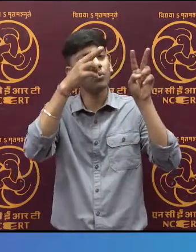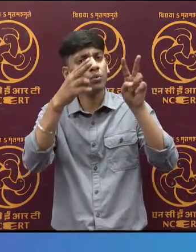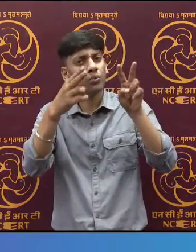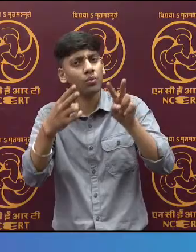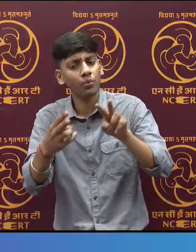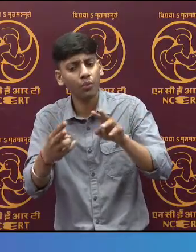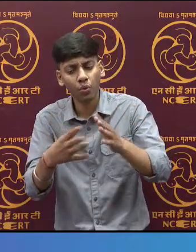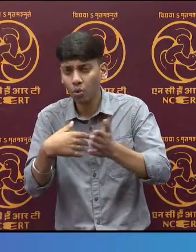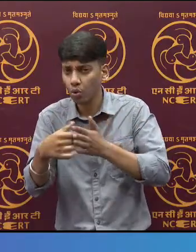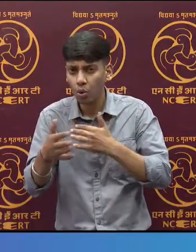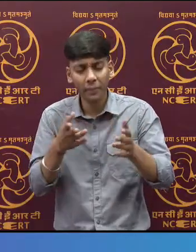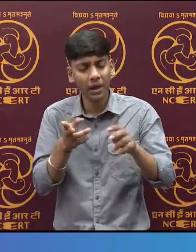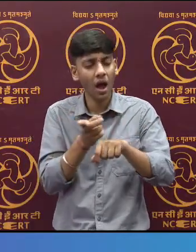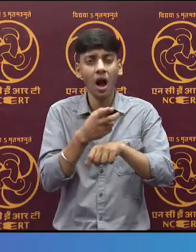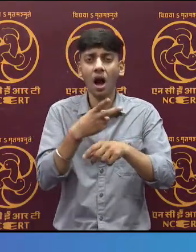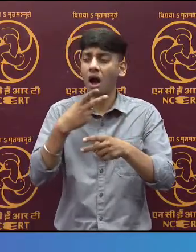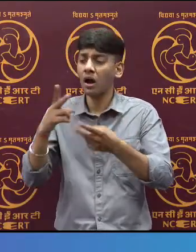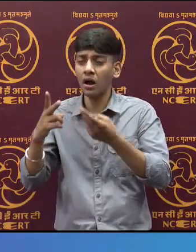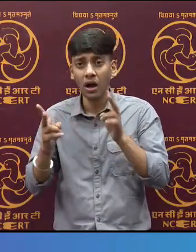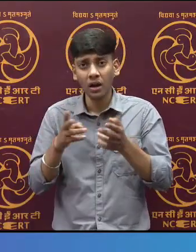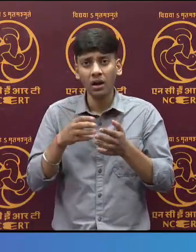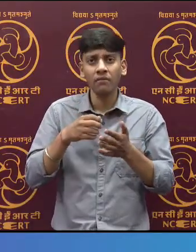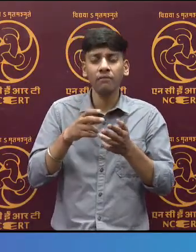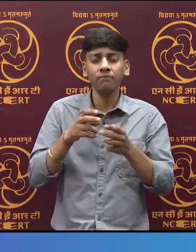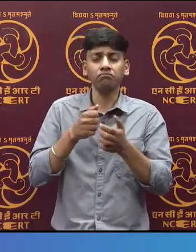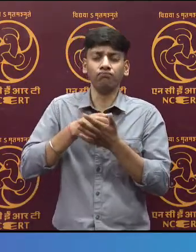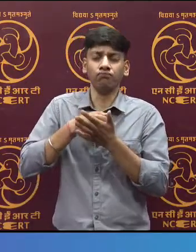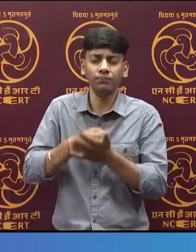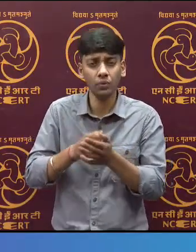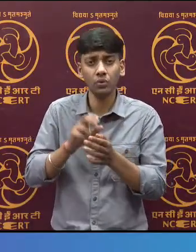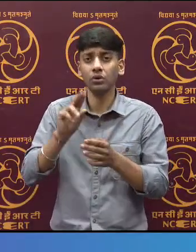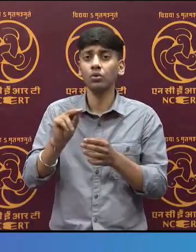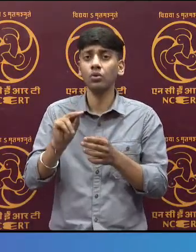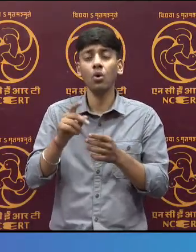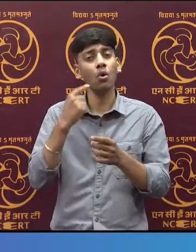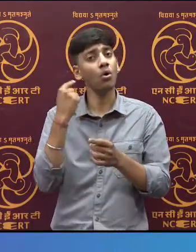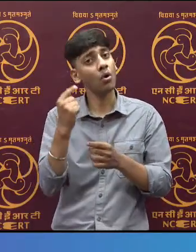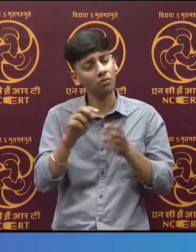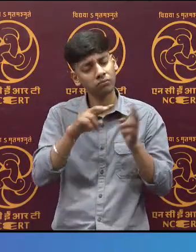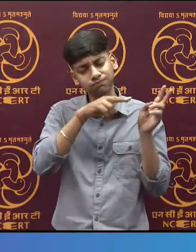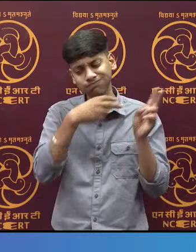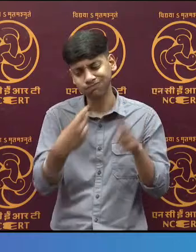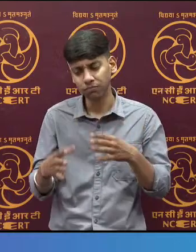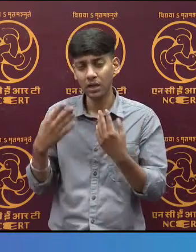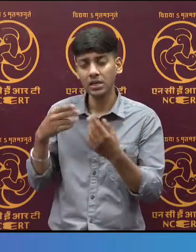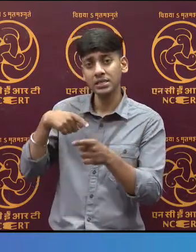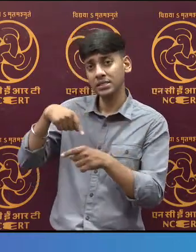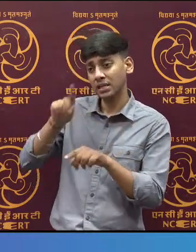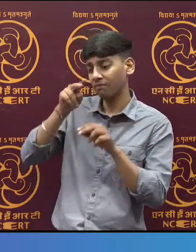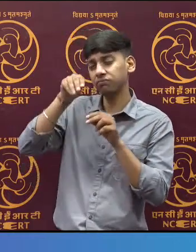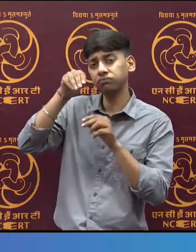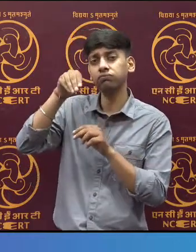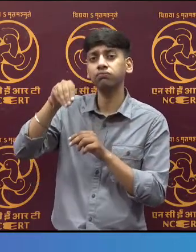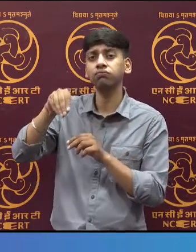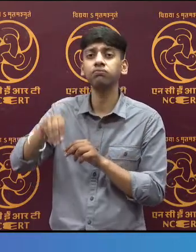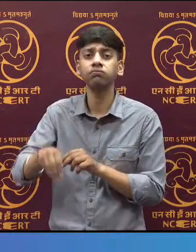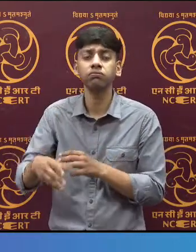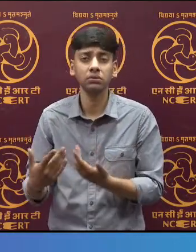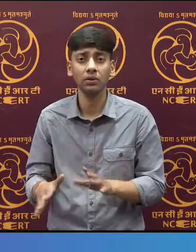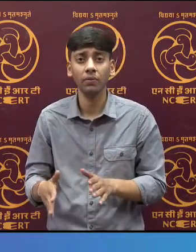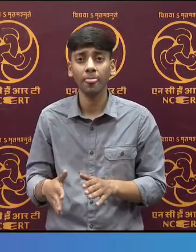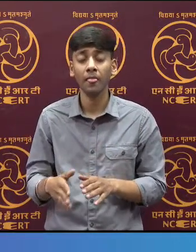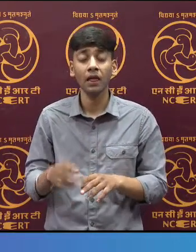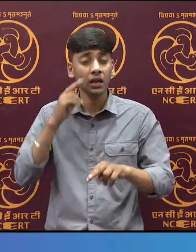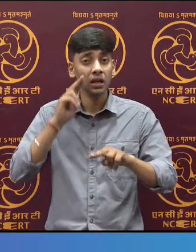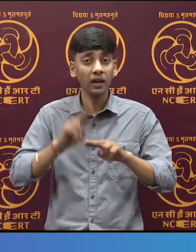gravitational force that the objects are falling freely. This free fall name is coined only because the object is